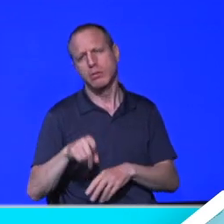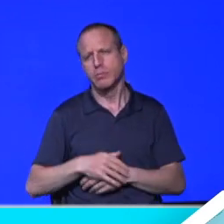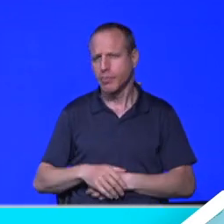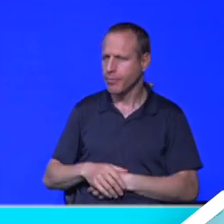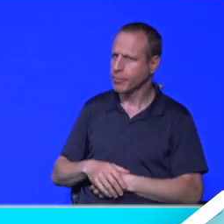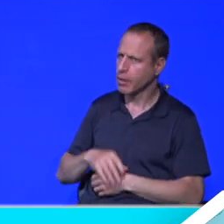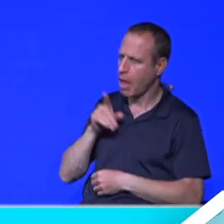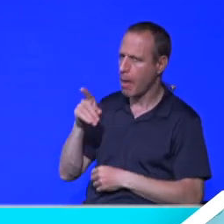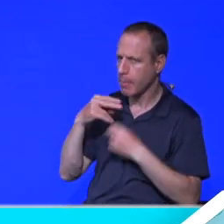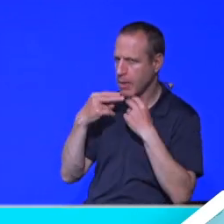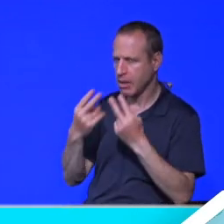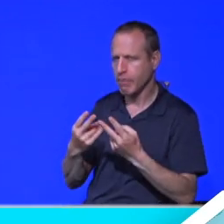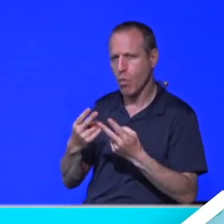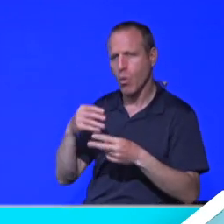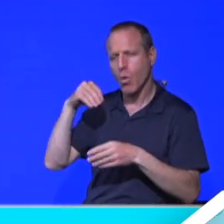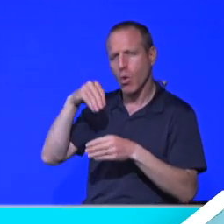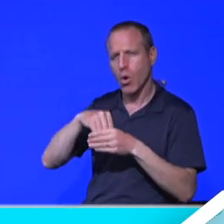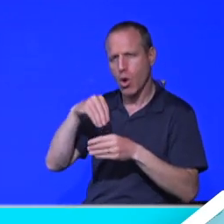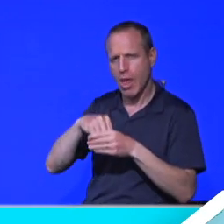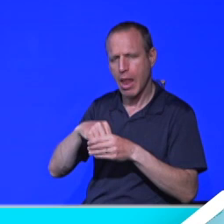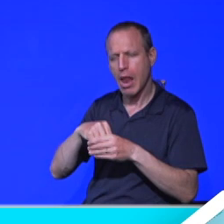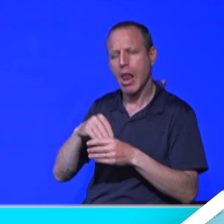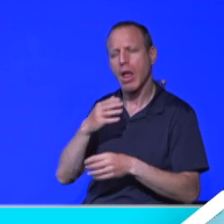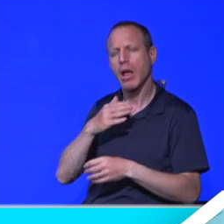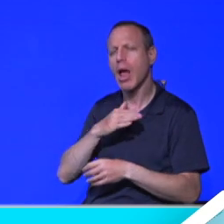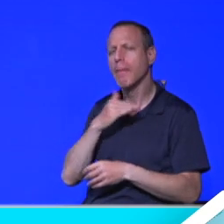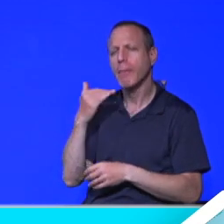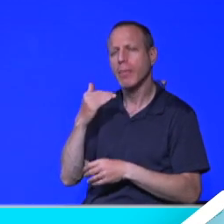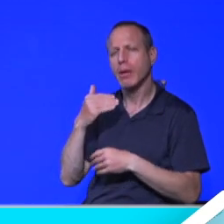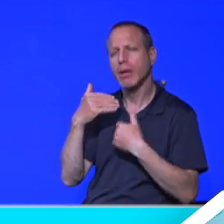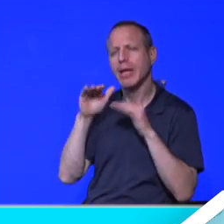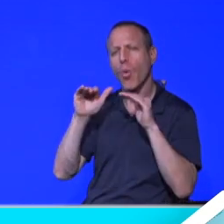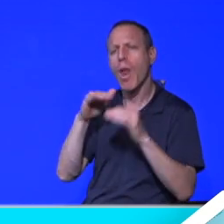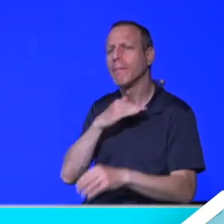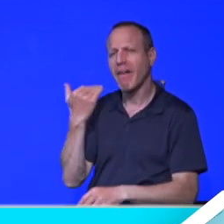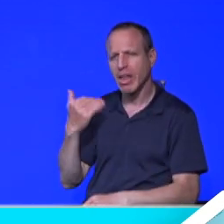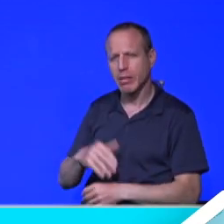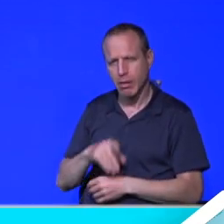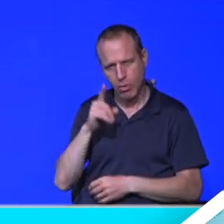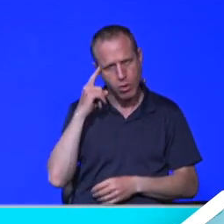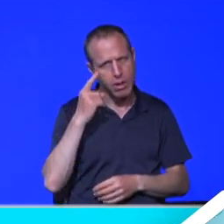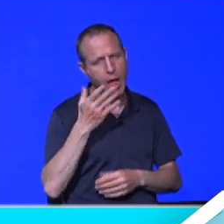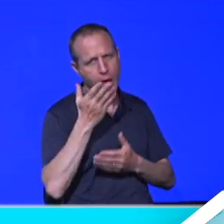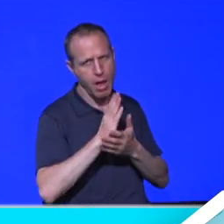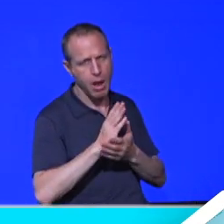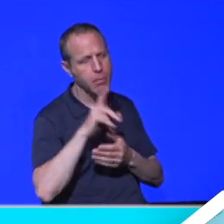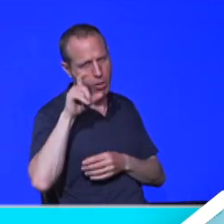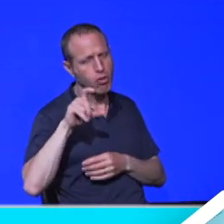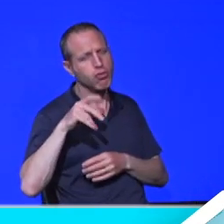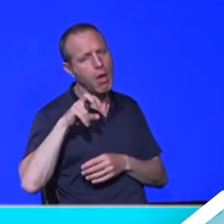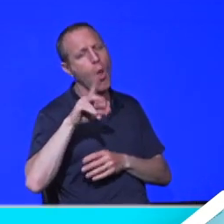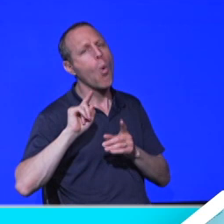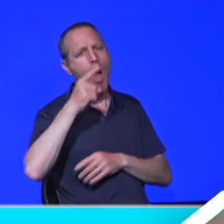They responded, included death threats and so on. Well, you know, some people, they went a little bit far,